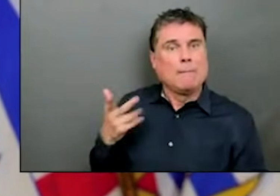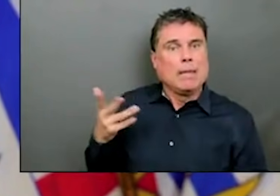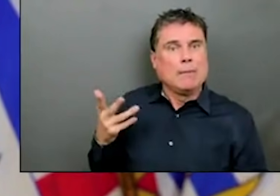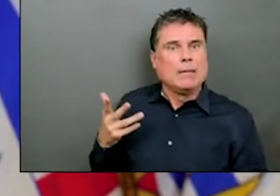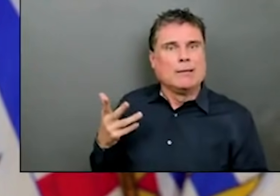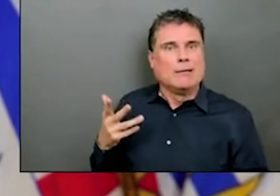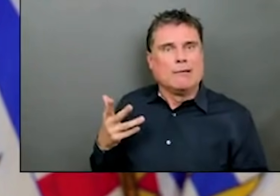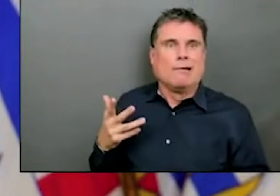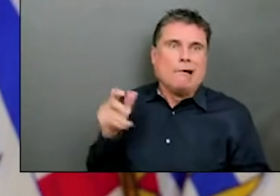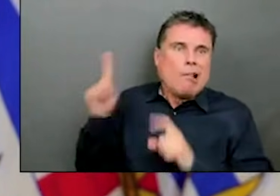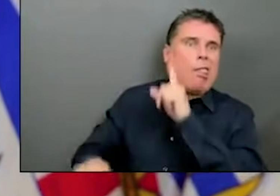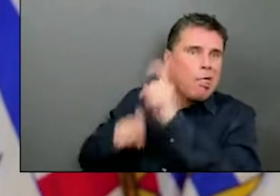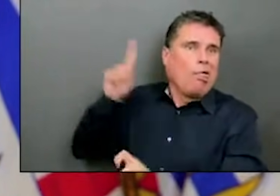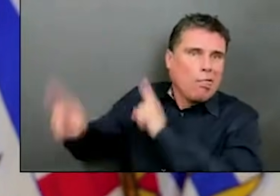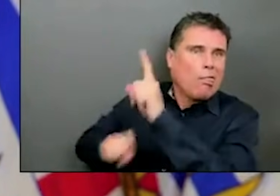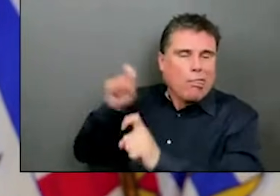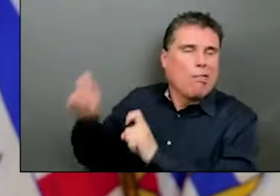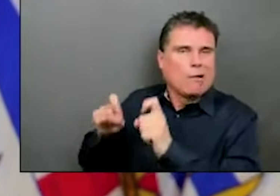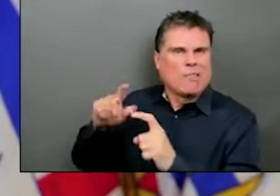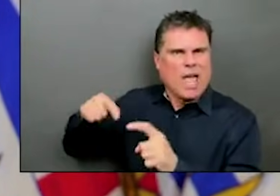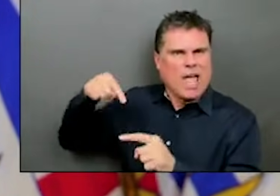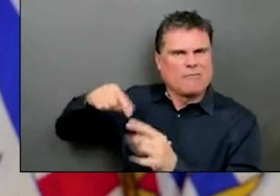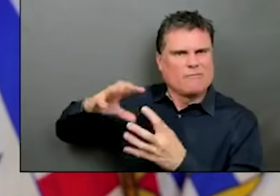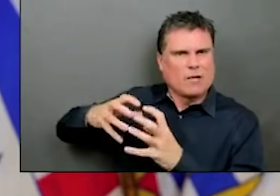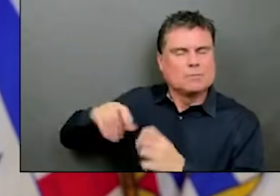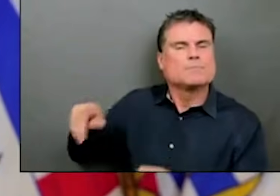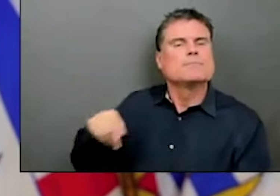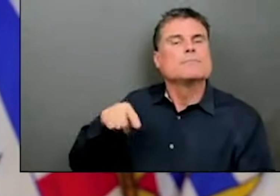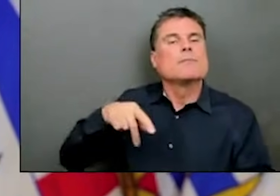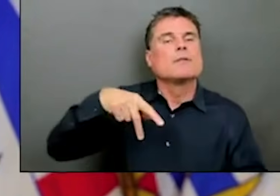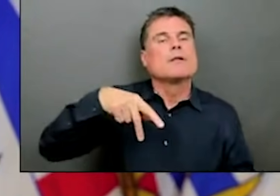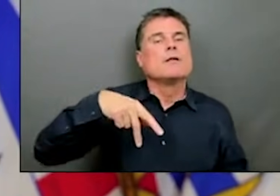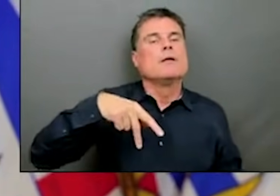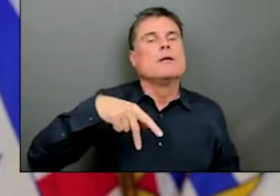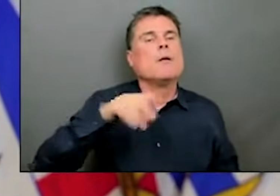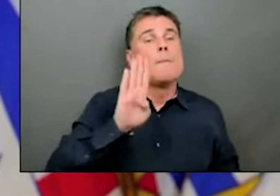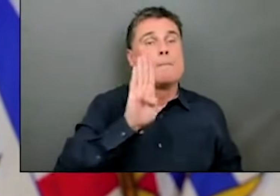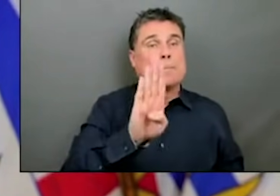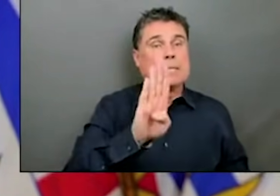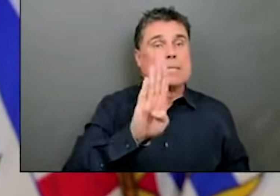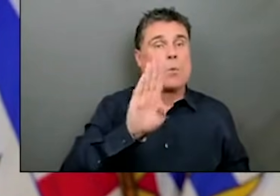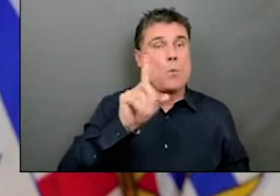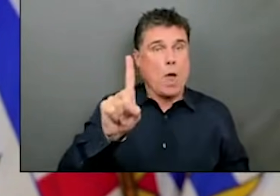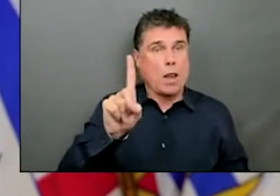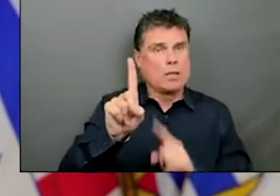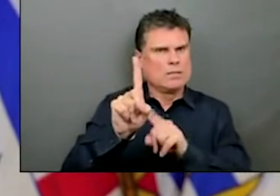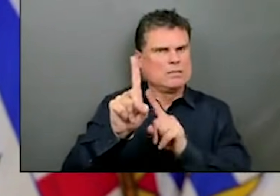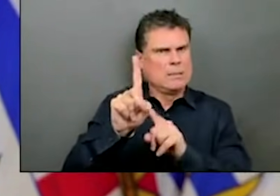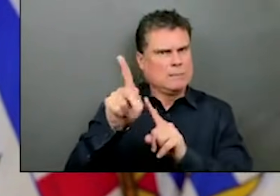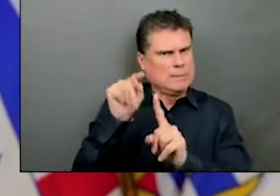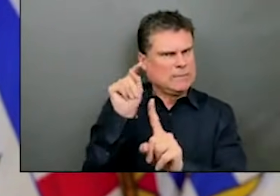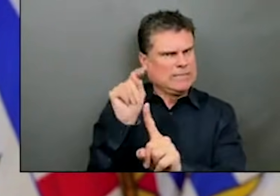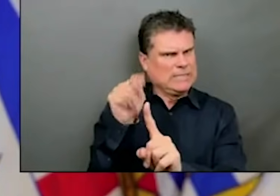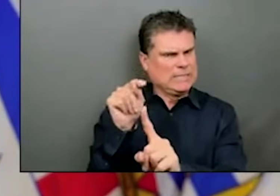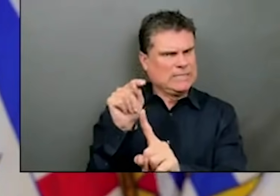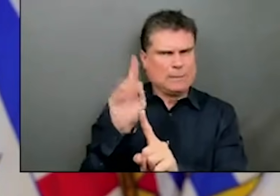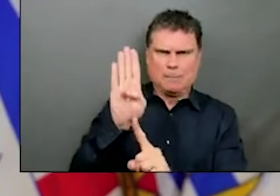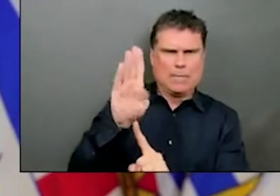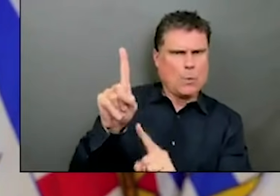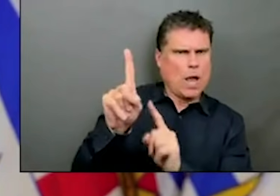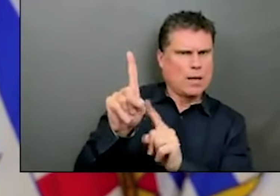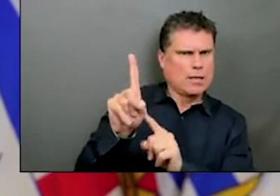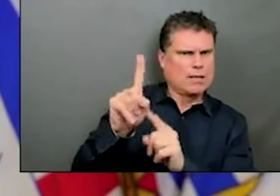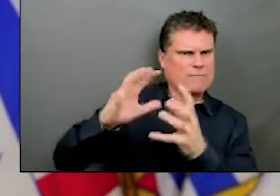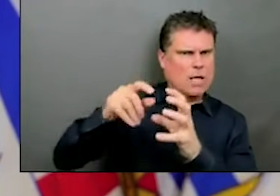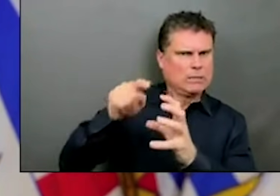the variants, P1 is one that seems to be catching a lot of people's attention because it's more than doubled in less than a